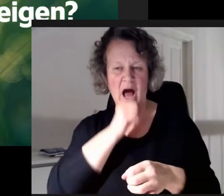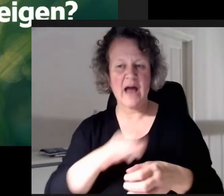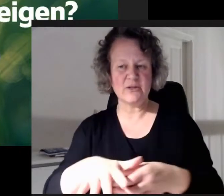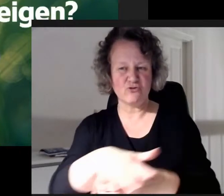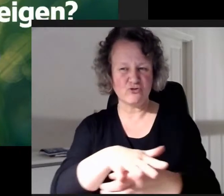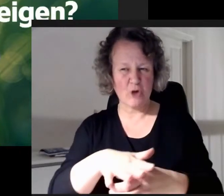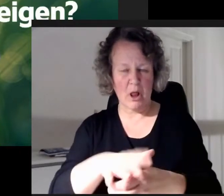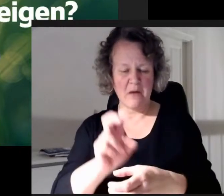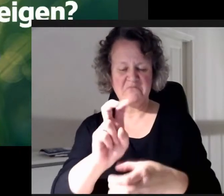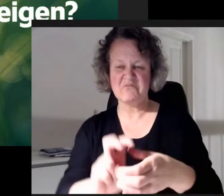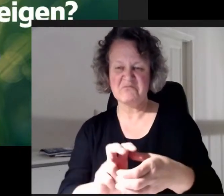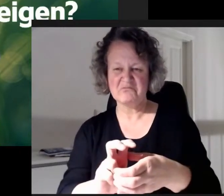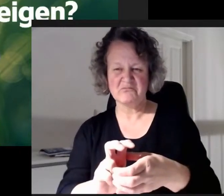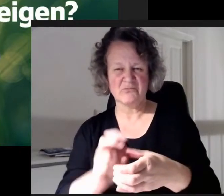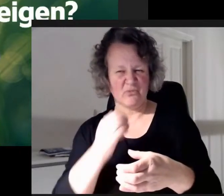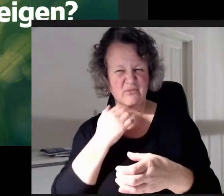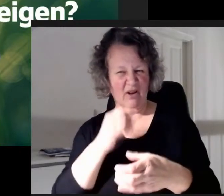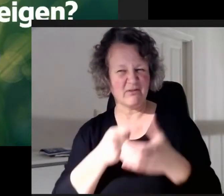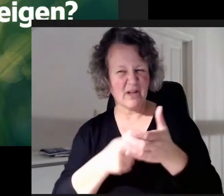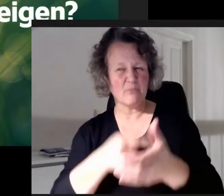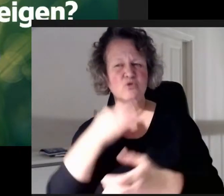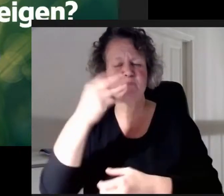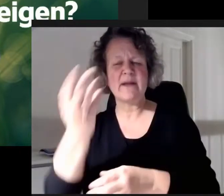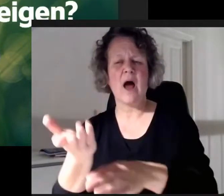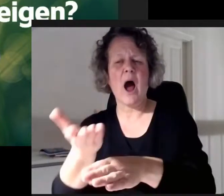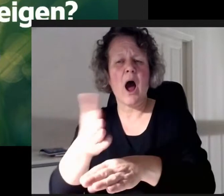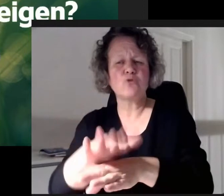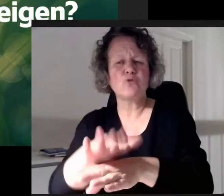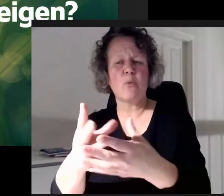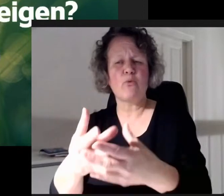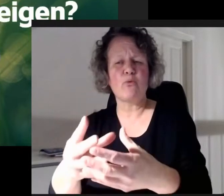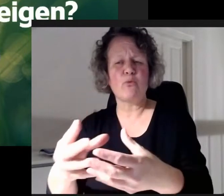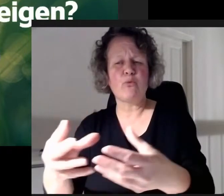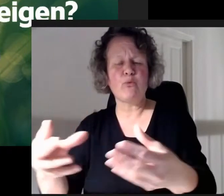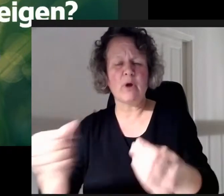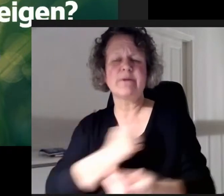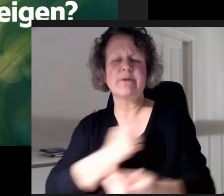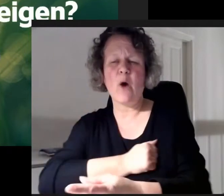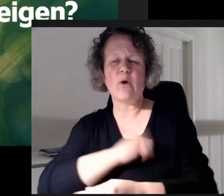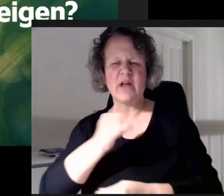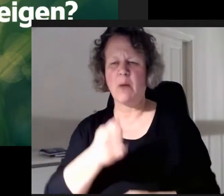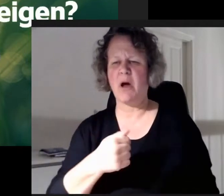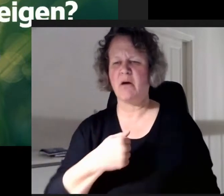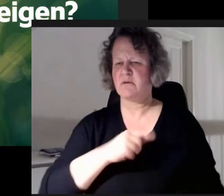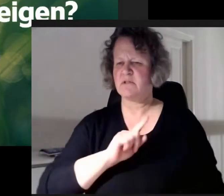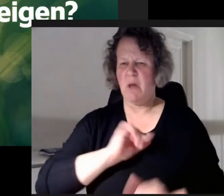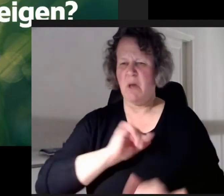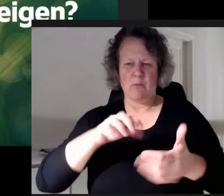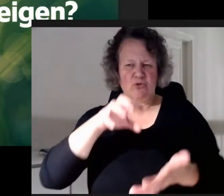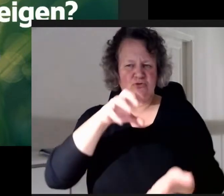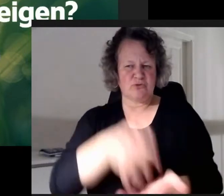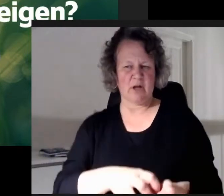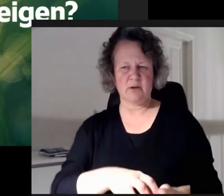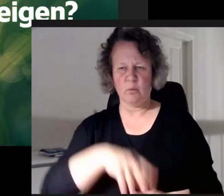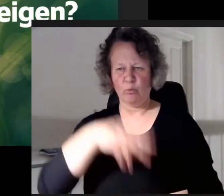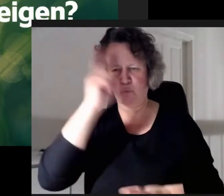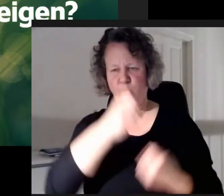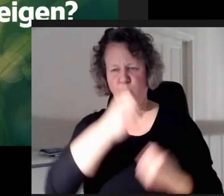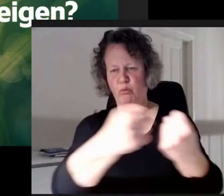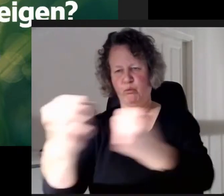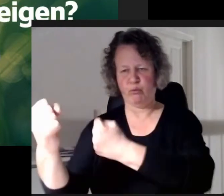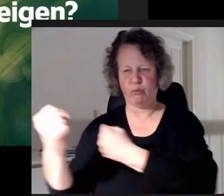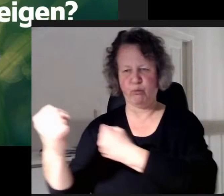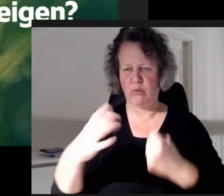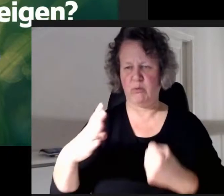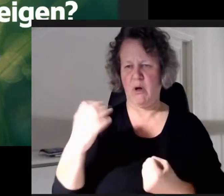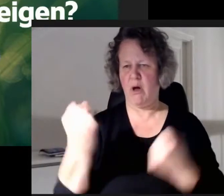melting ice. It's quite good for an ice bear. A good example is here the ice bear. The ice bear on